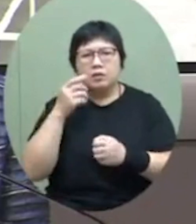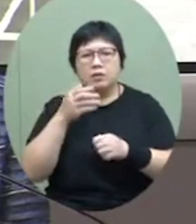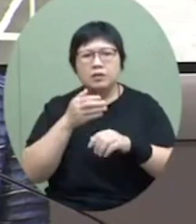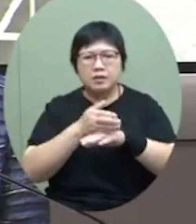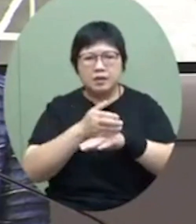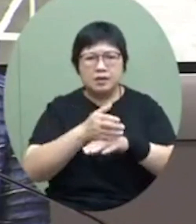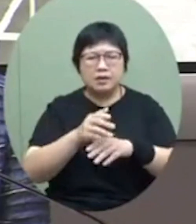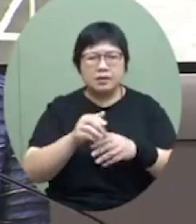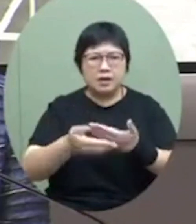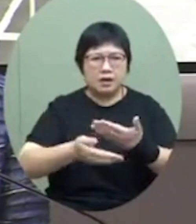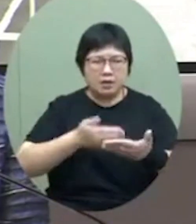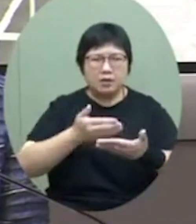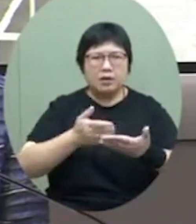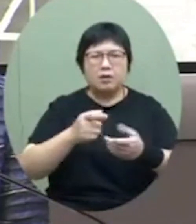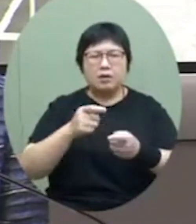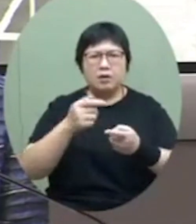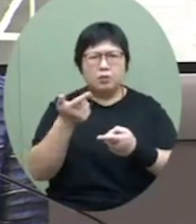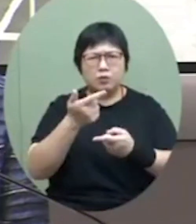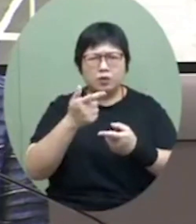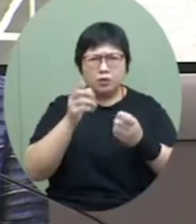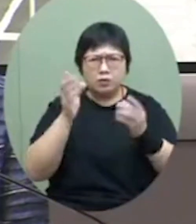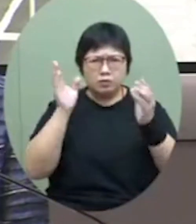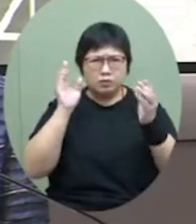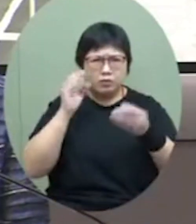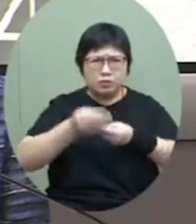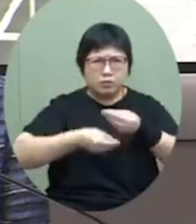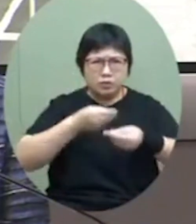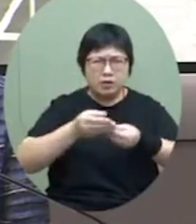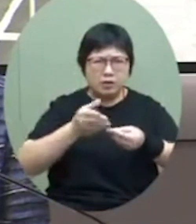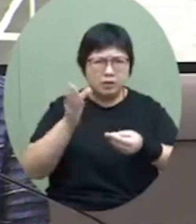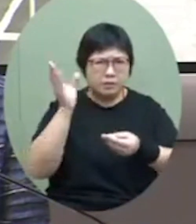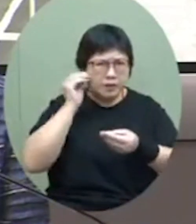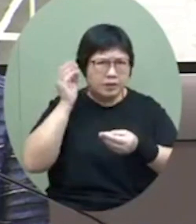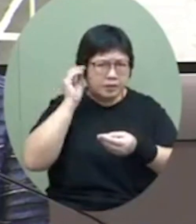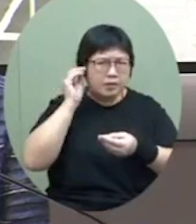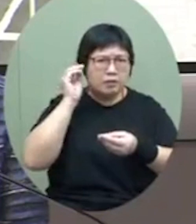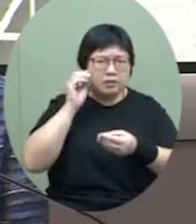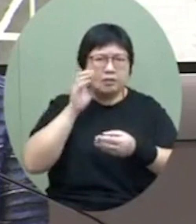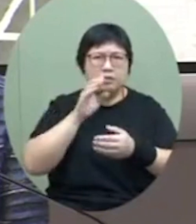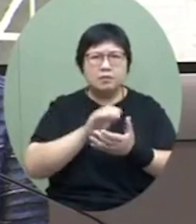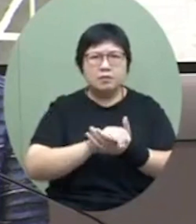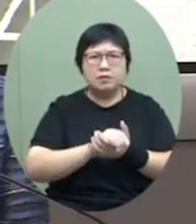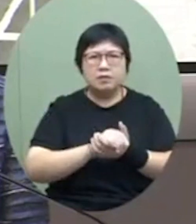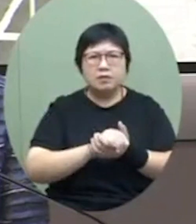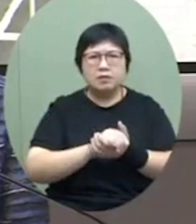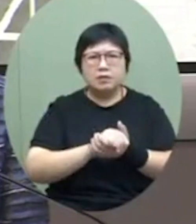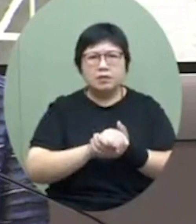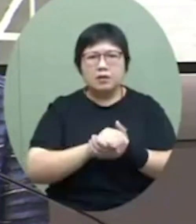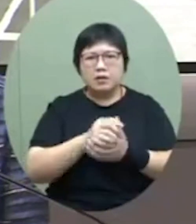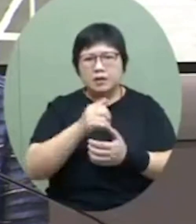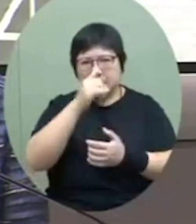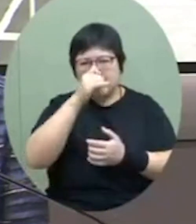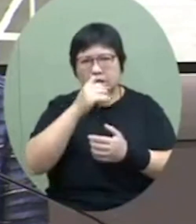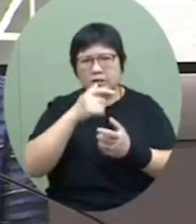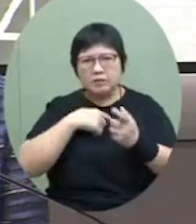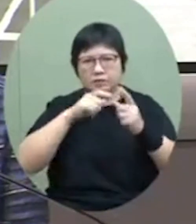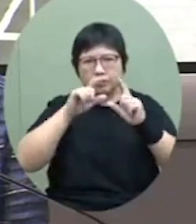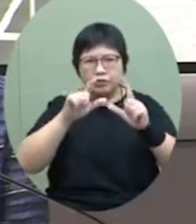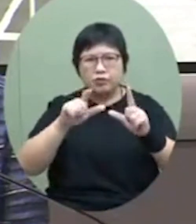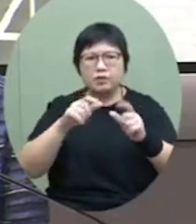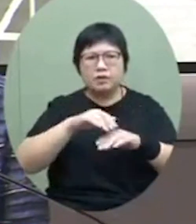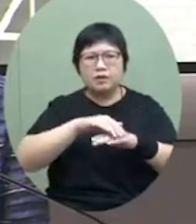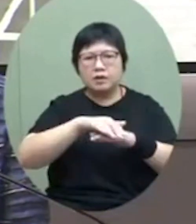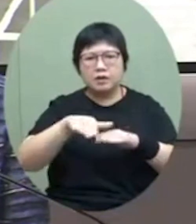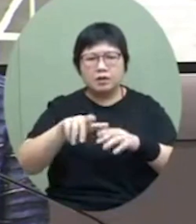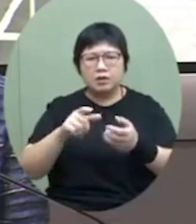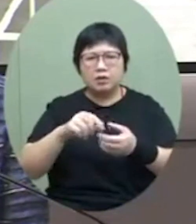i try to allay the fears and concerns by laying out the five important principles that we will abide by in arranging this